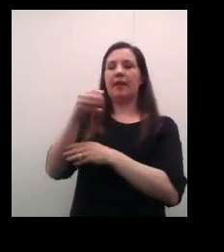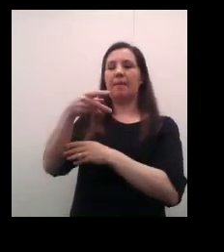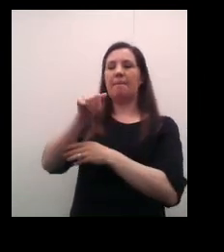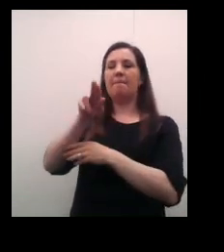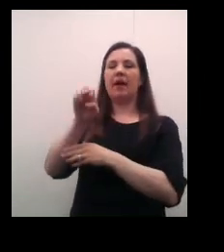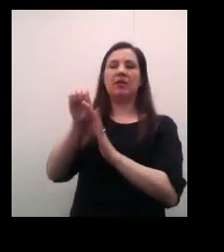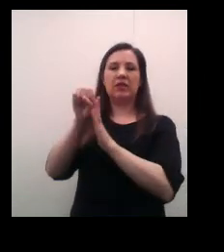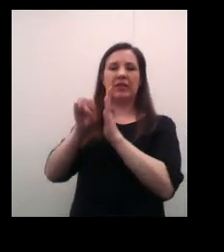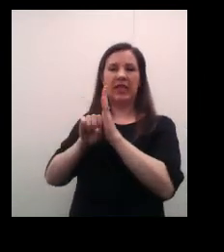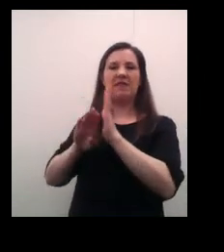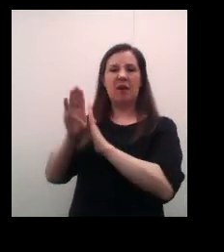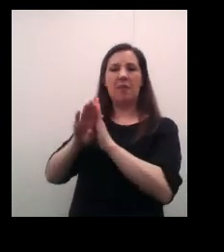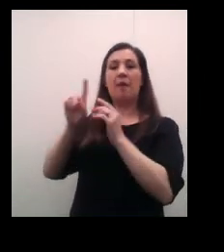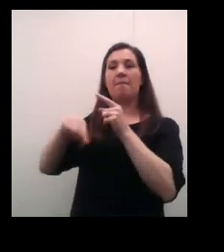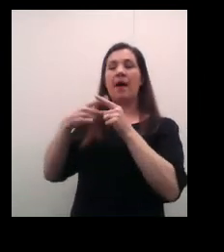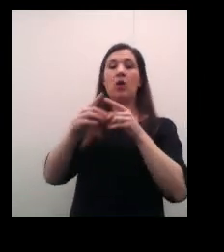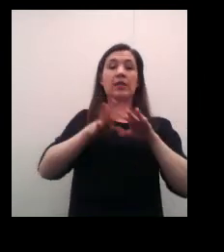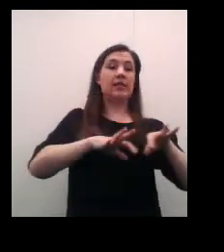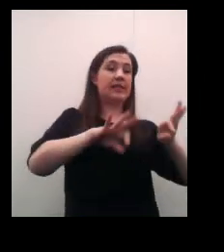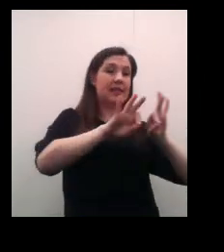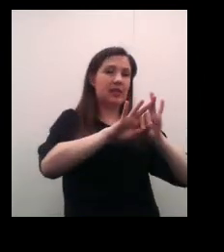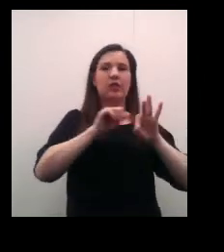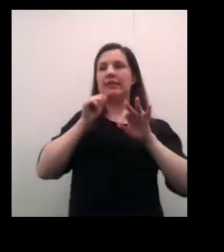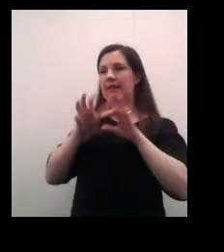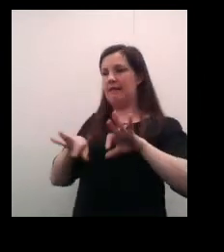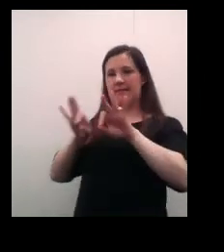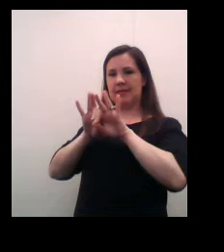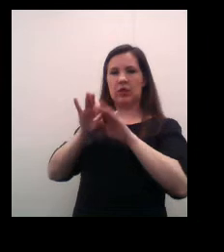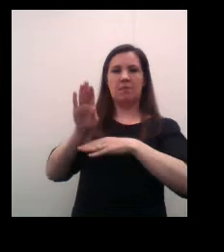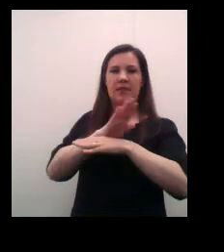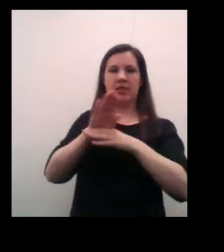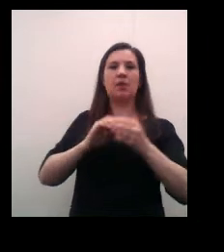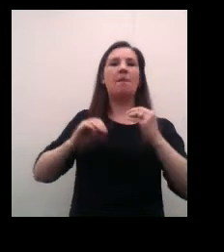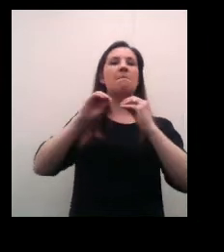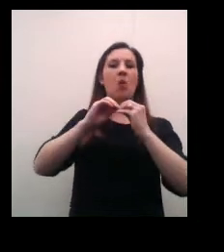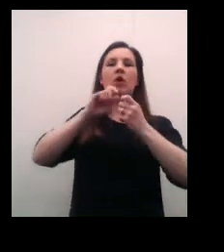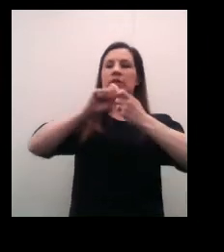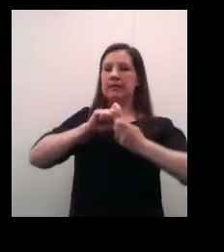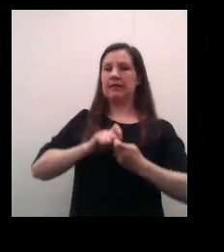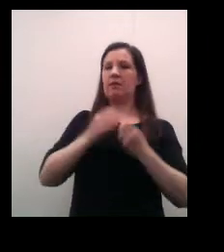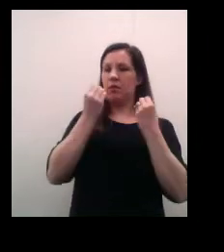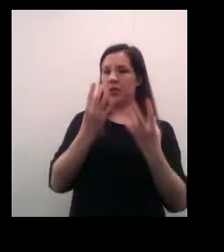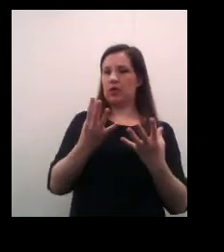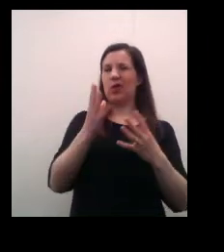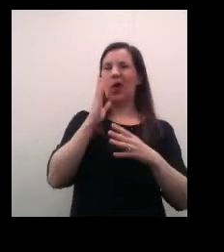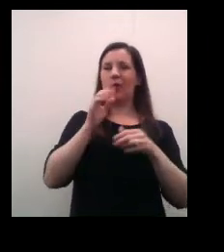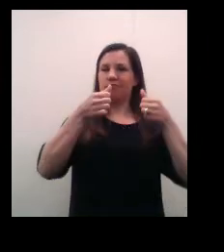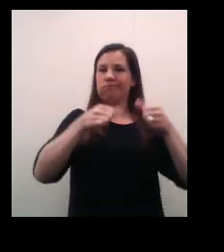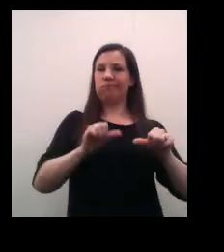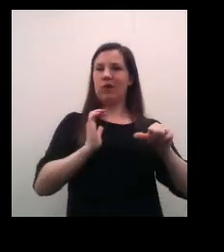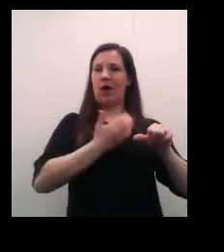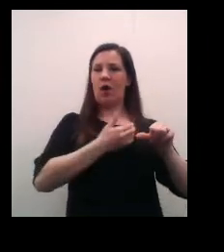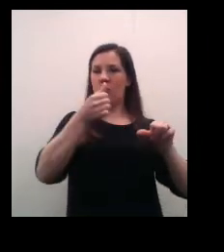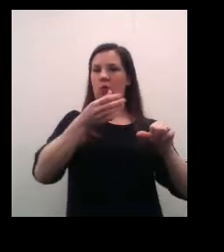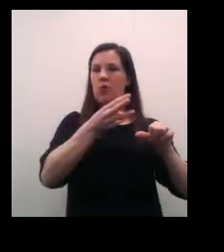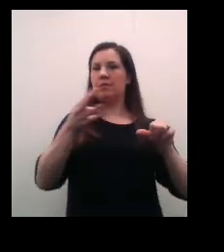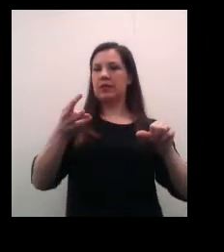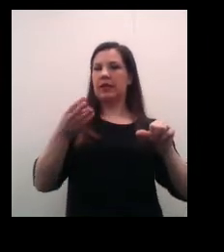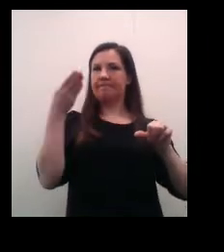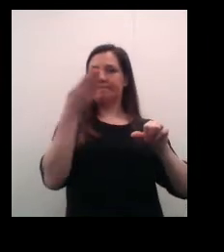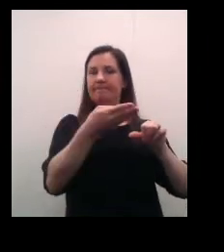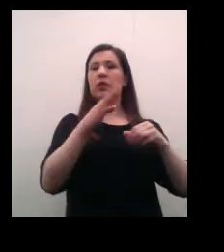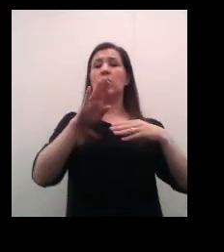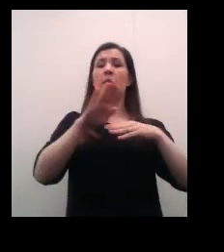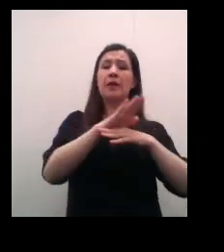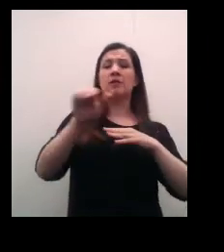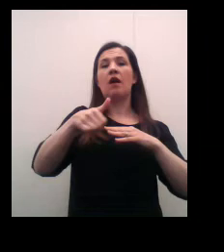with regards to essential and non-essential businesses, much more detailed. That will be put on our COVID-19 website there, so that